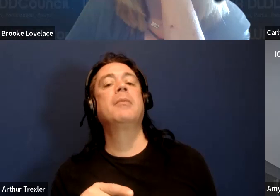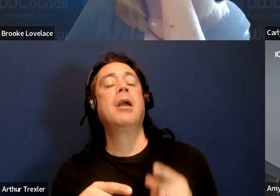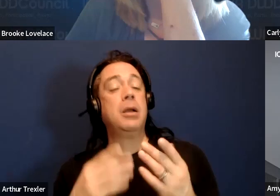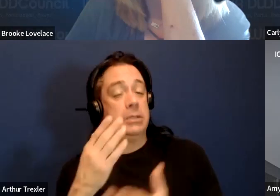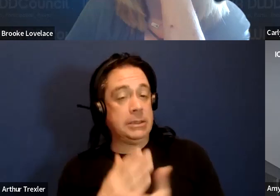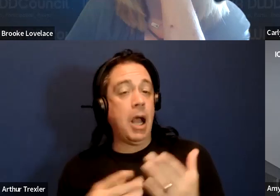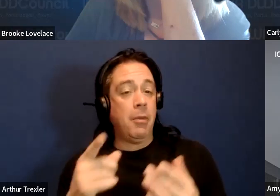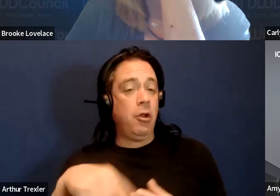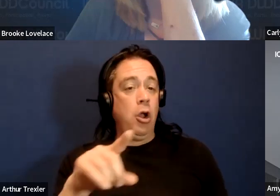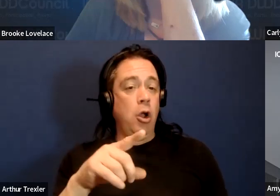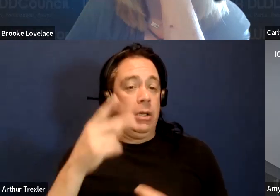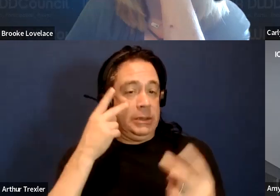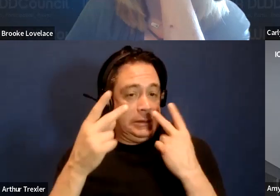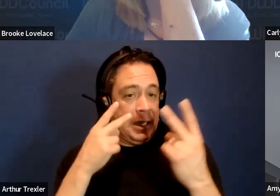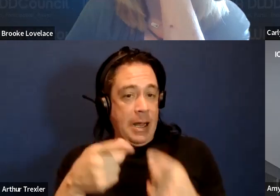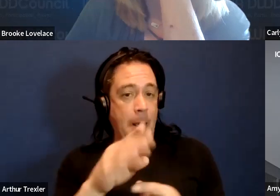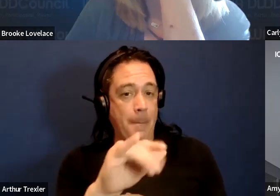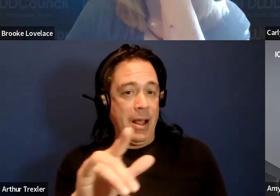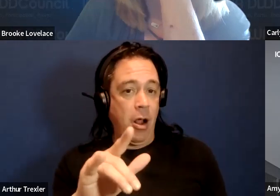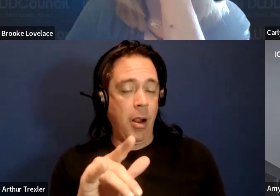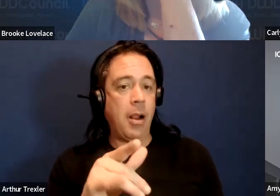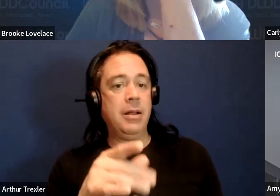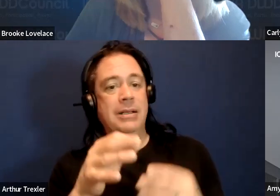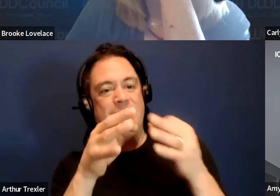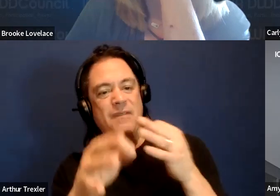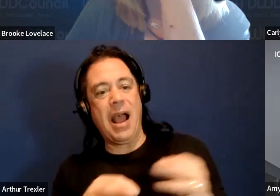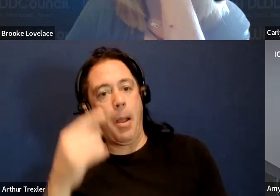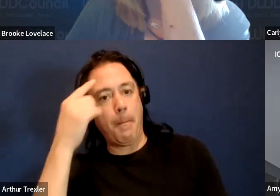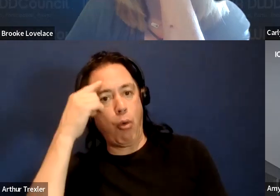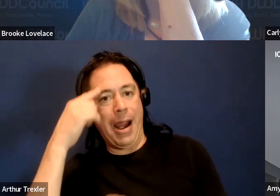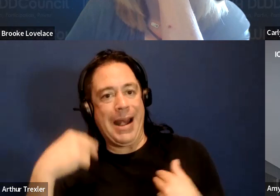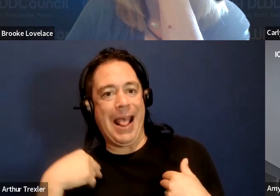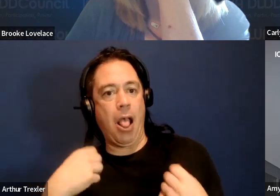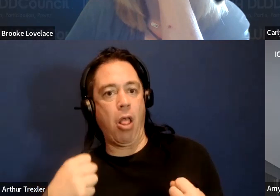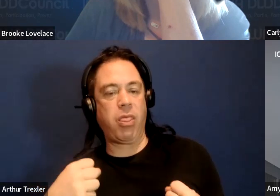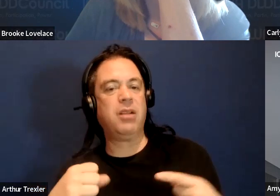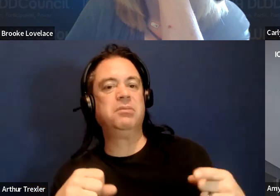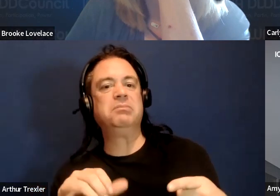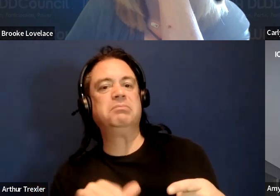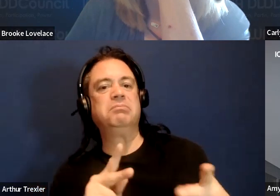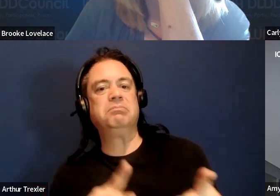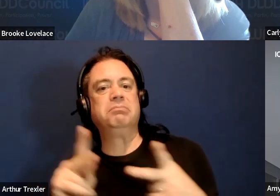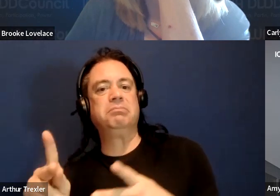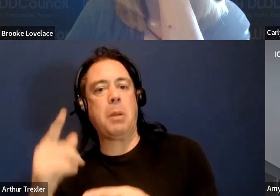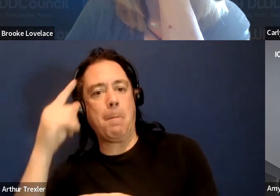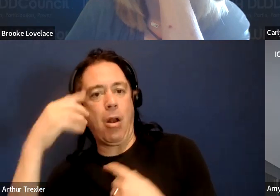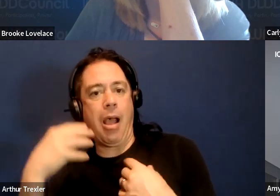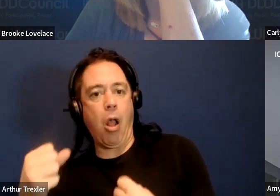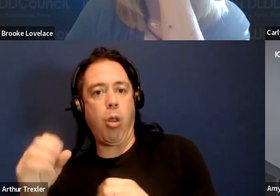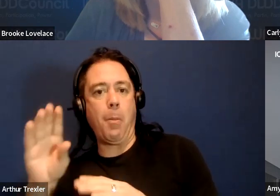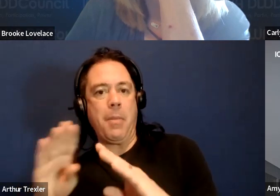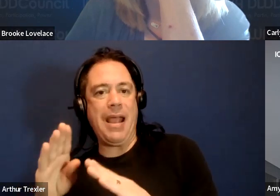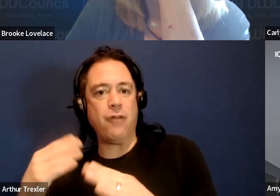been seeing this bill that defines brain health as being the same as mental health and behavioral health